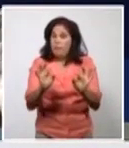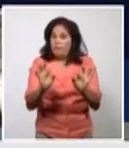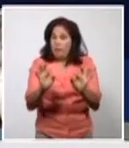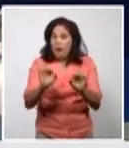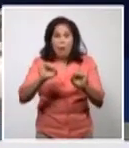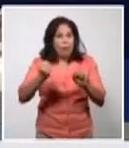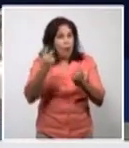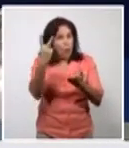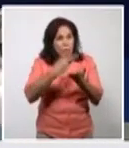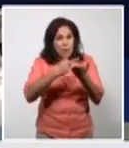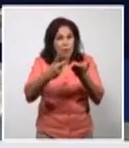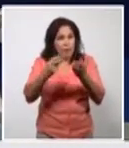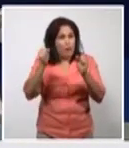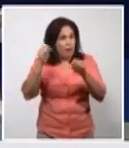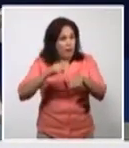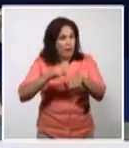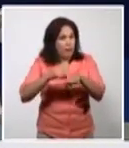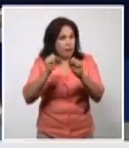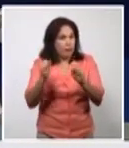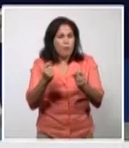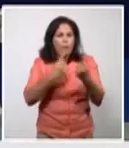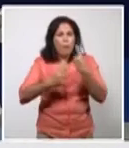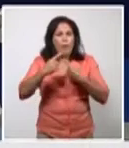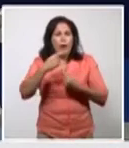97.8% have a stable clinical evolution,